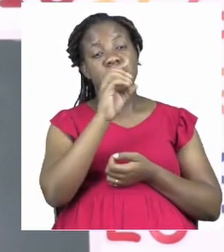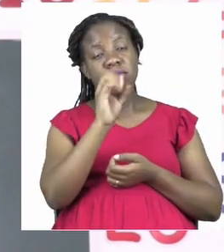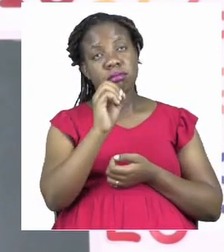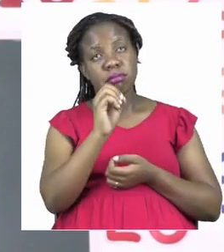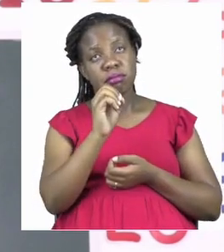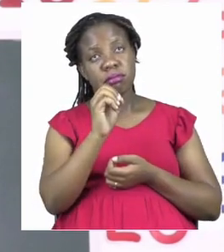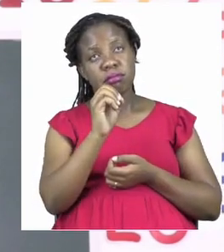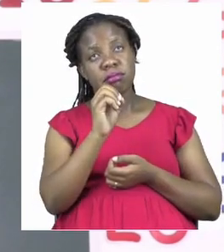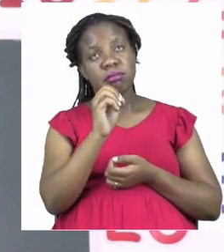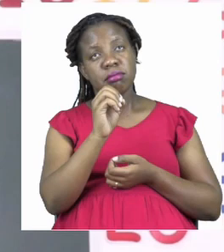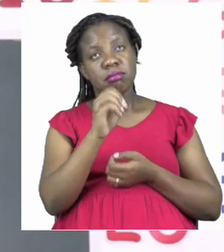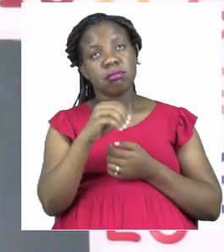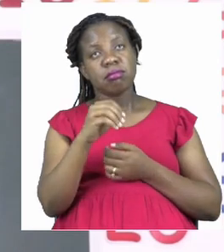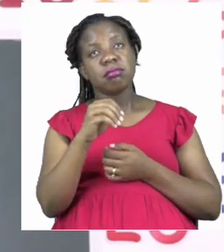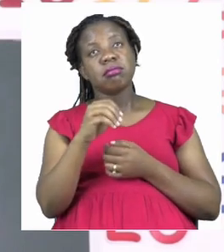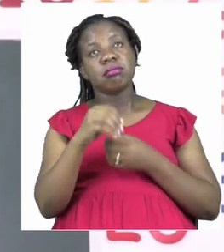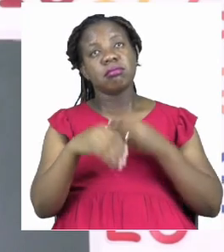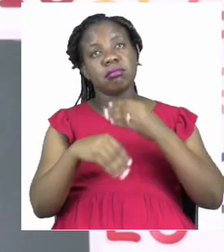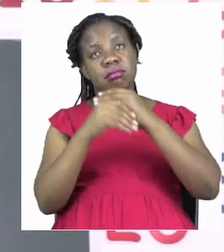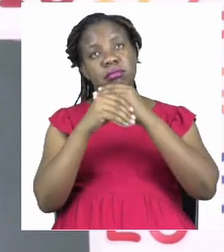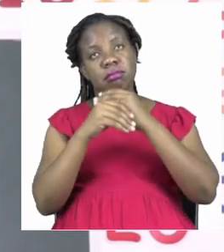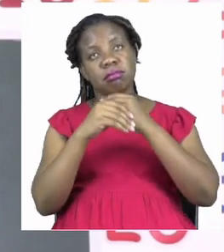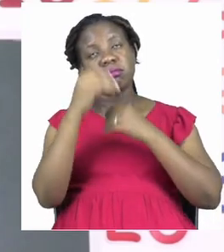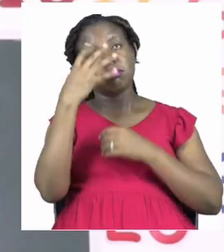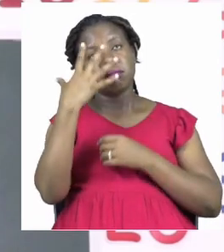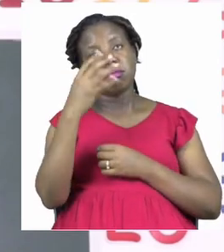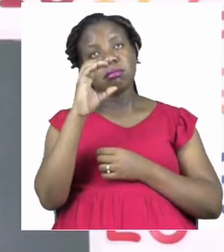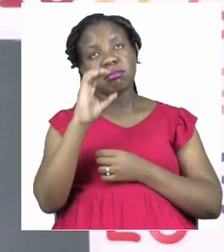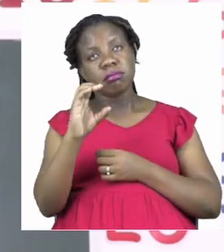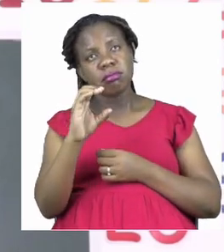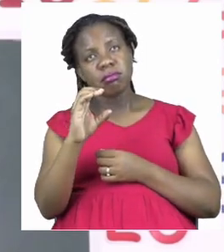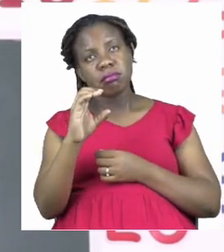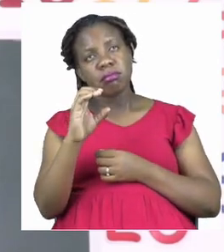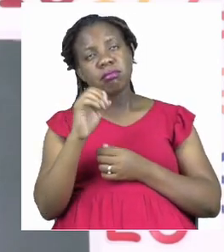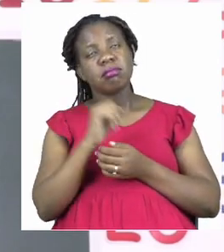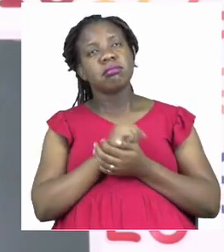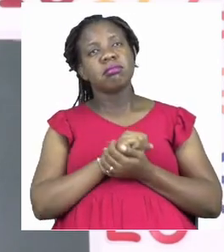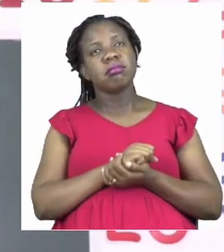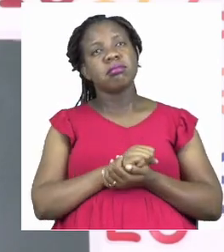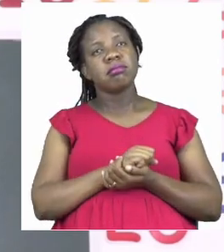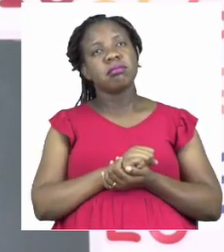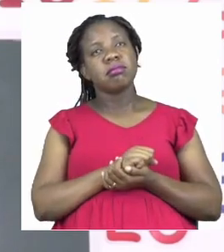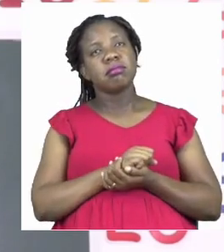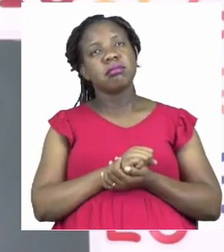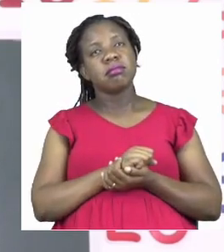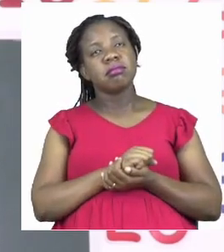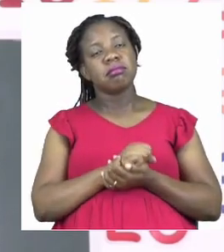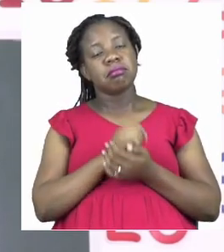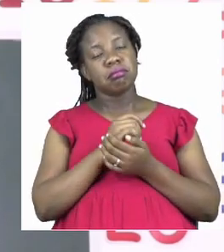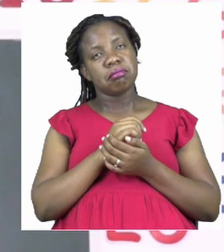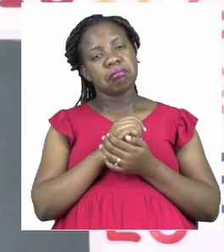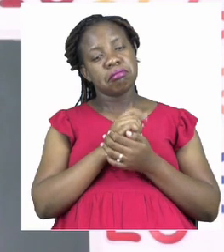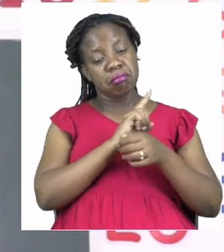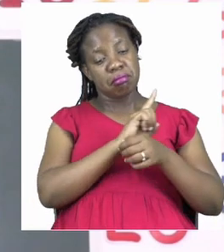15 cents. So we go ahead and we add our